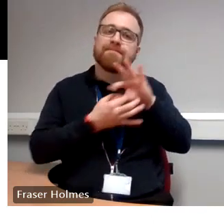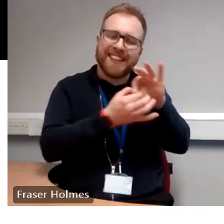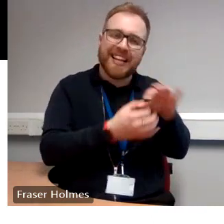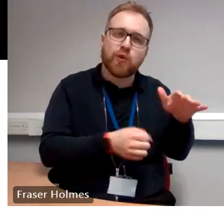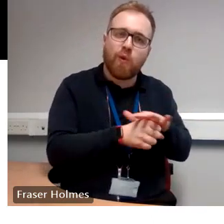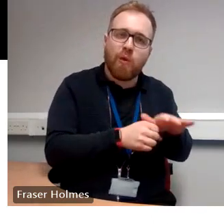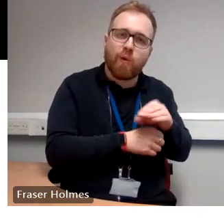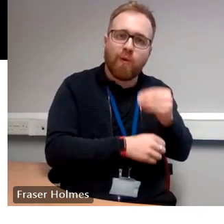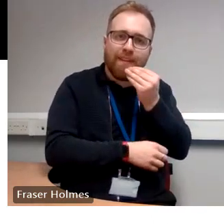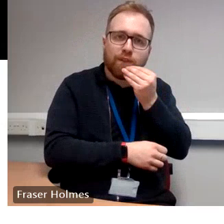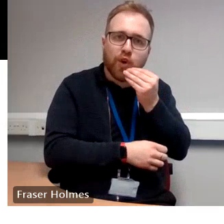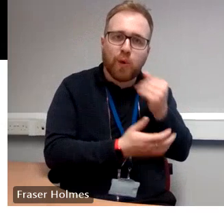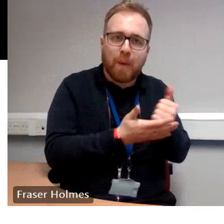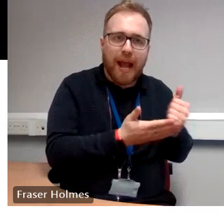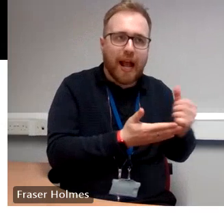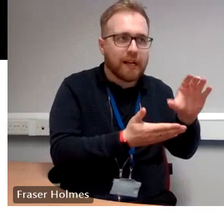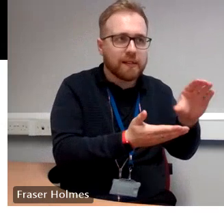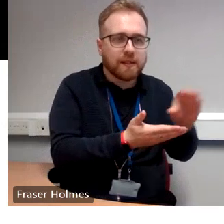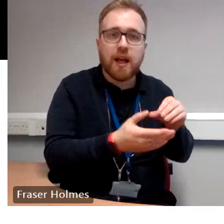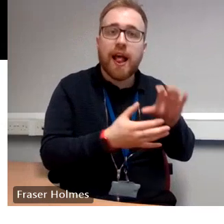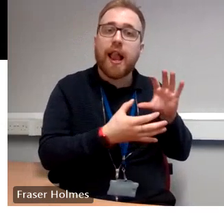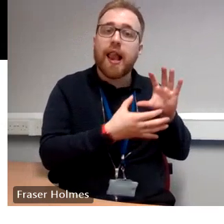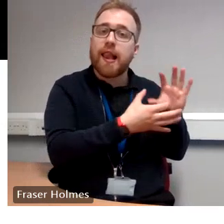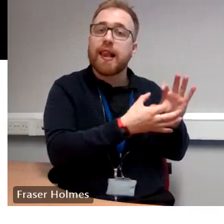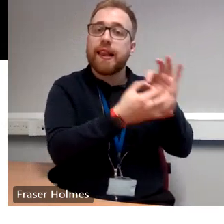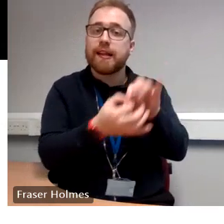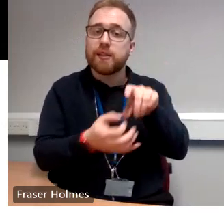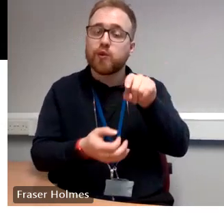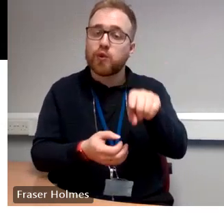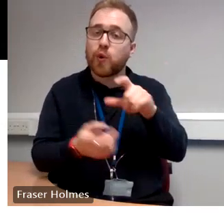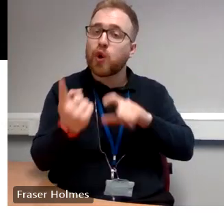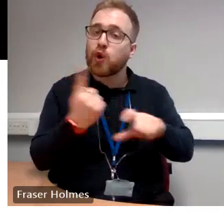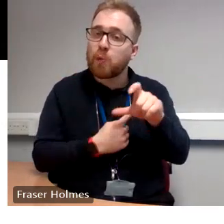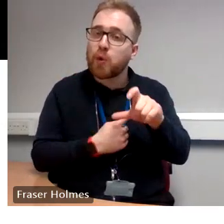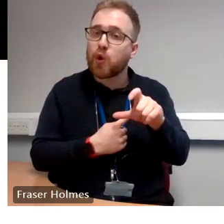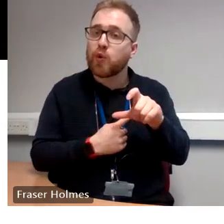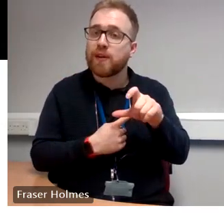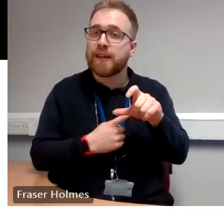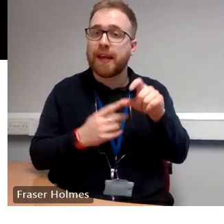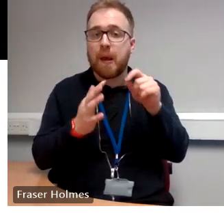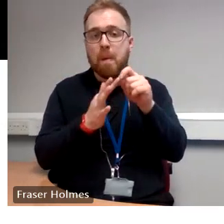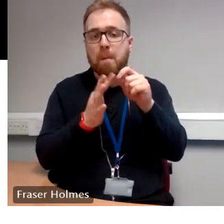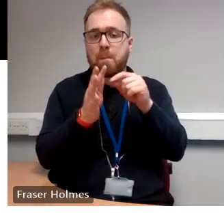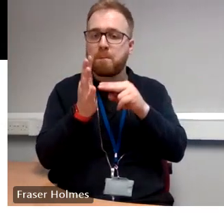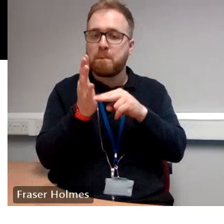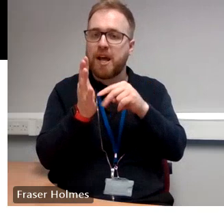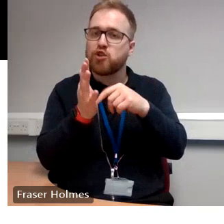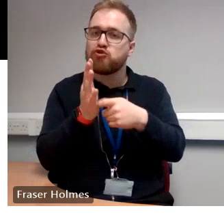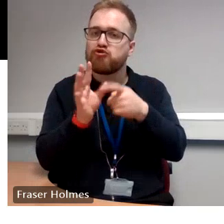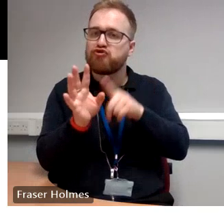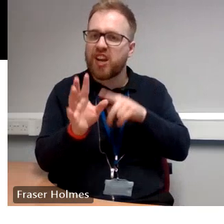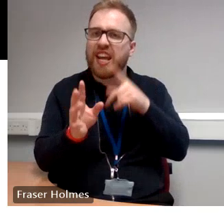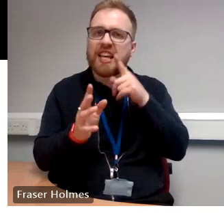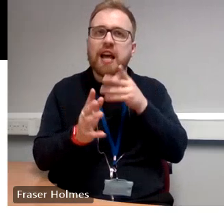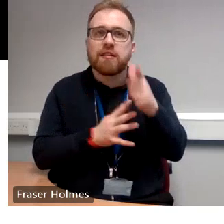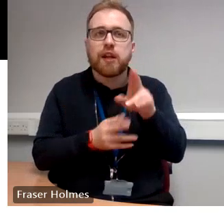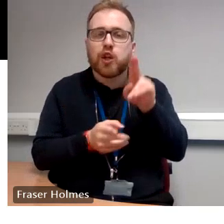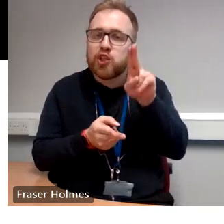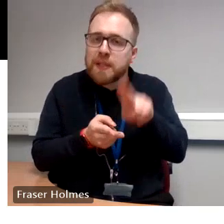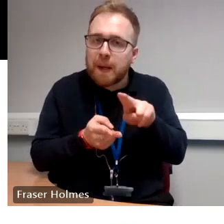bank, but also they linked him to a community pantry where he was able to access cheaper,